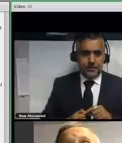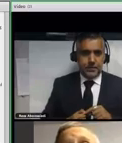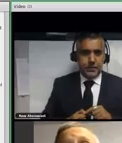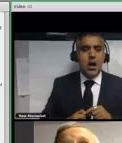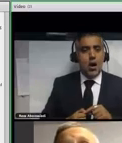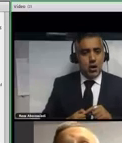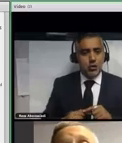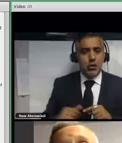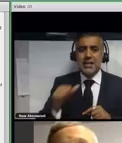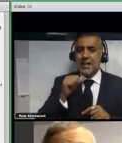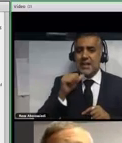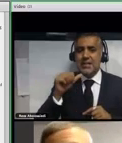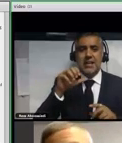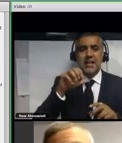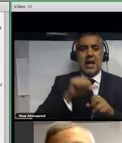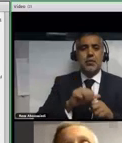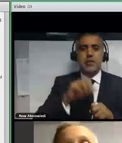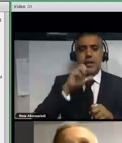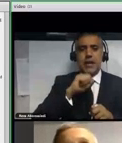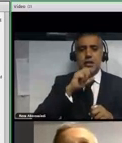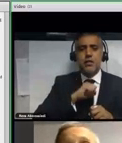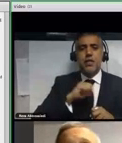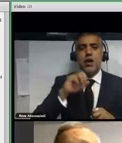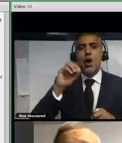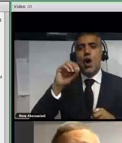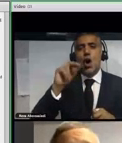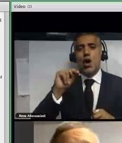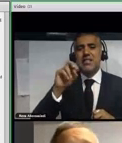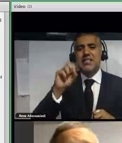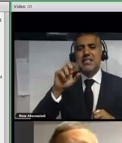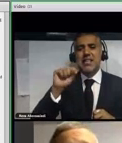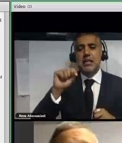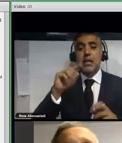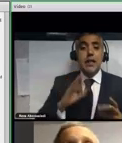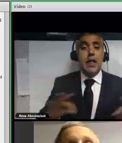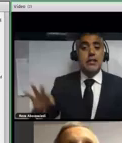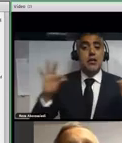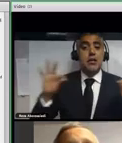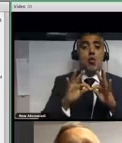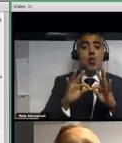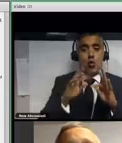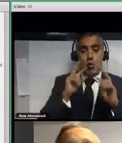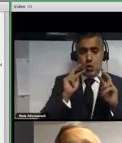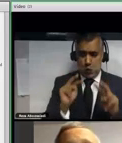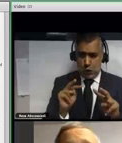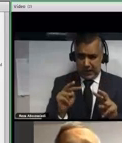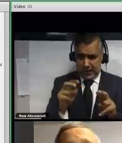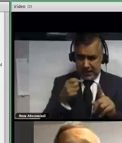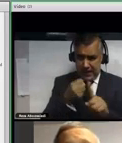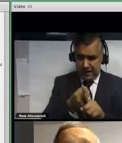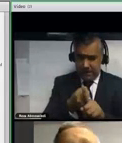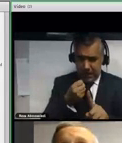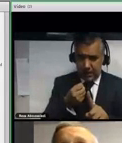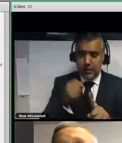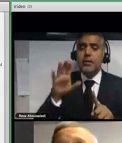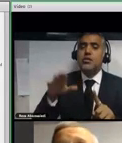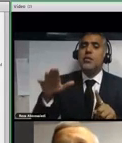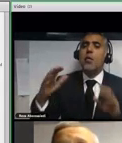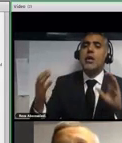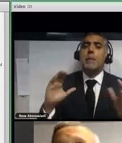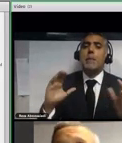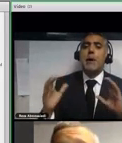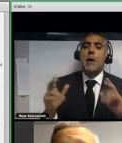Also, it doesn't capture the age of onset disability, which is very important when you're looking at the impact of disability. If I want to